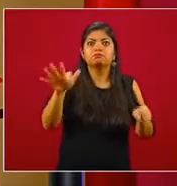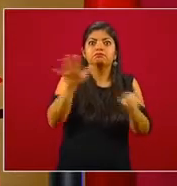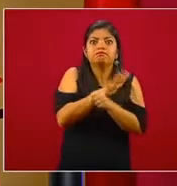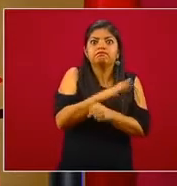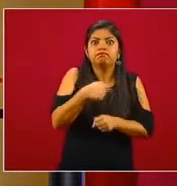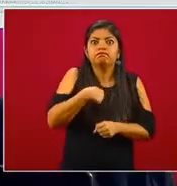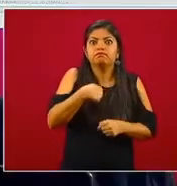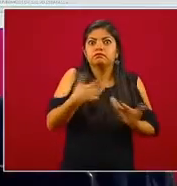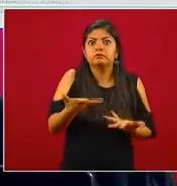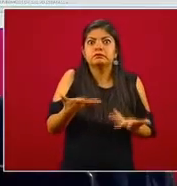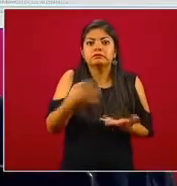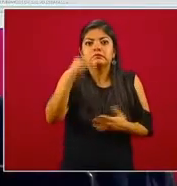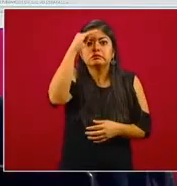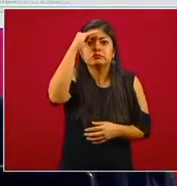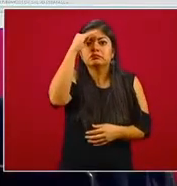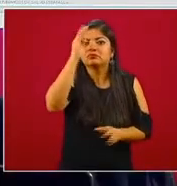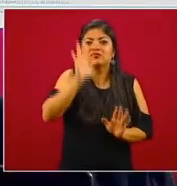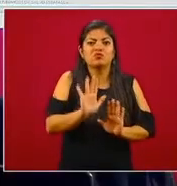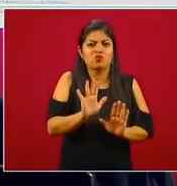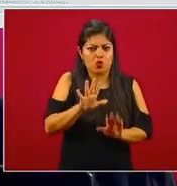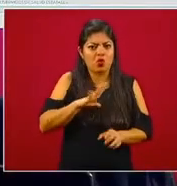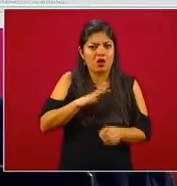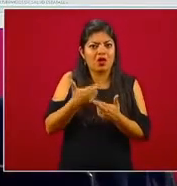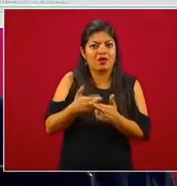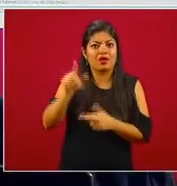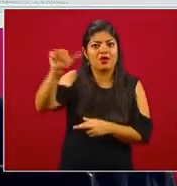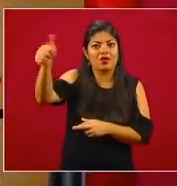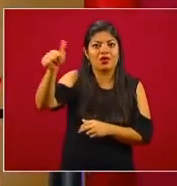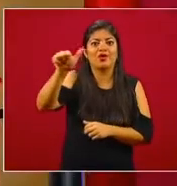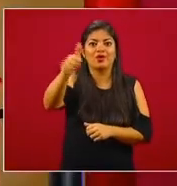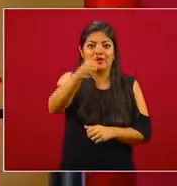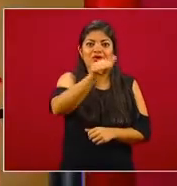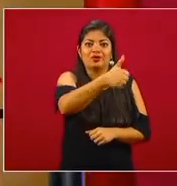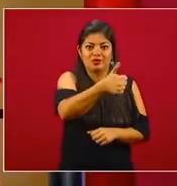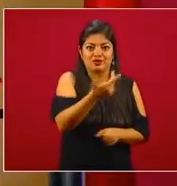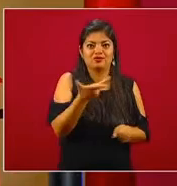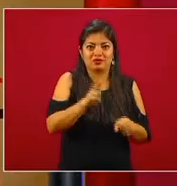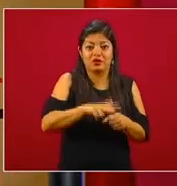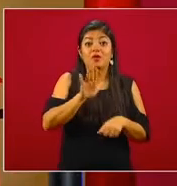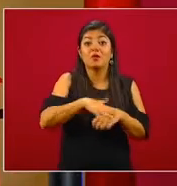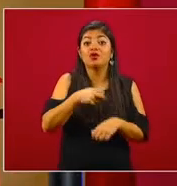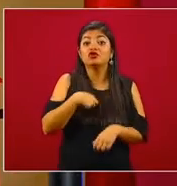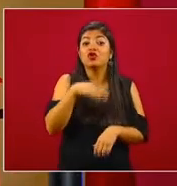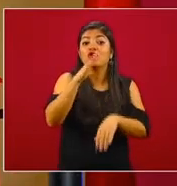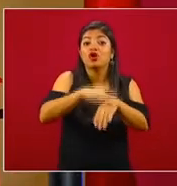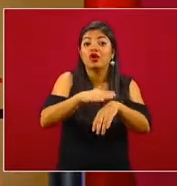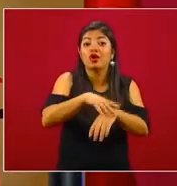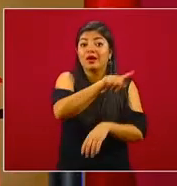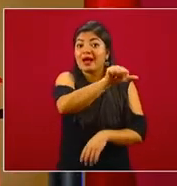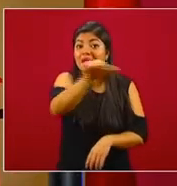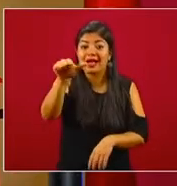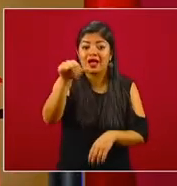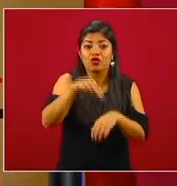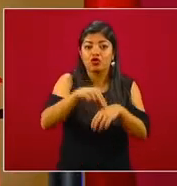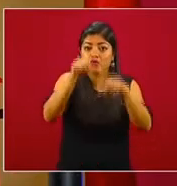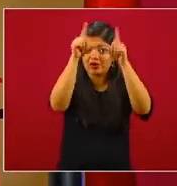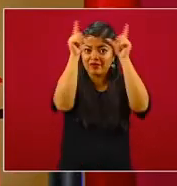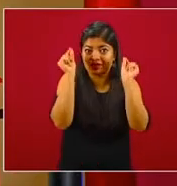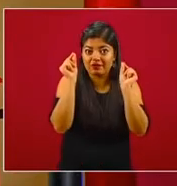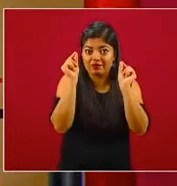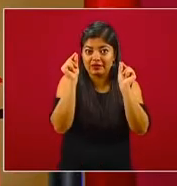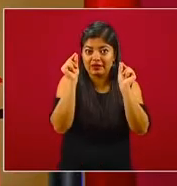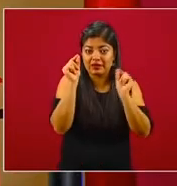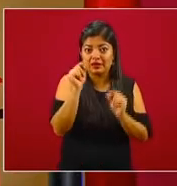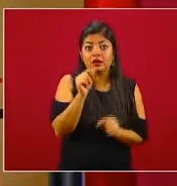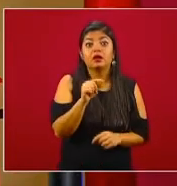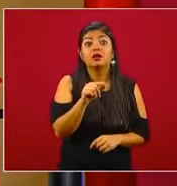viewpoint su of stress hospital. Pero aquí es muy when importante y knowing por eso that the me hospital is dirijo a ellas completely y ellos, full. And no this is perder de why it's vista que important and I existen want